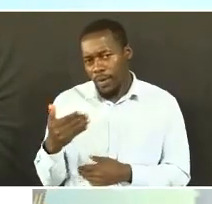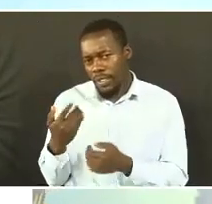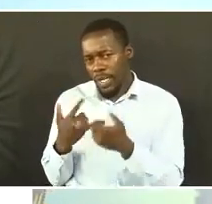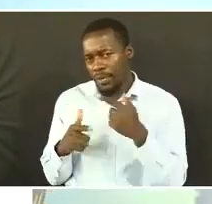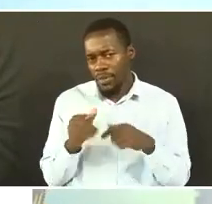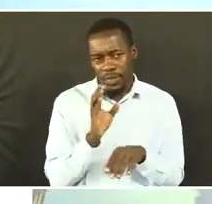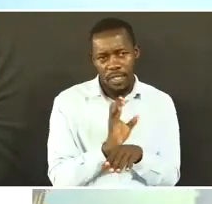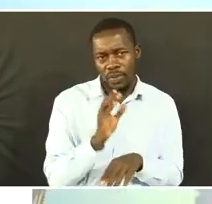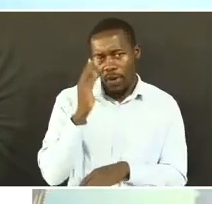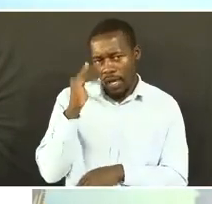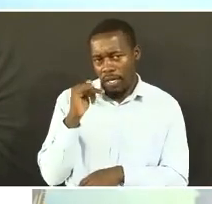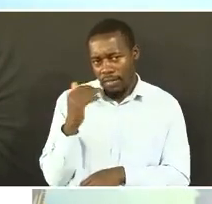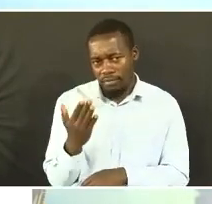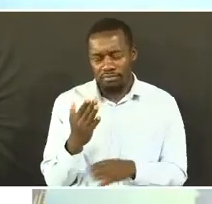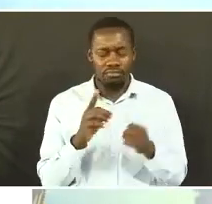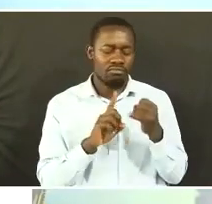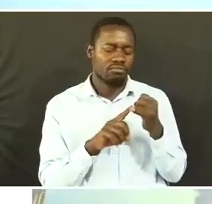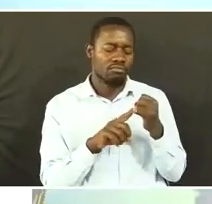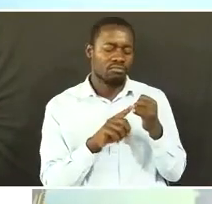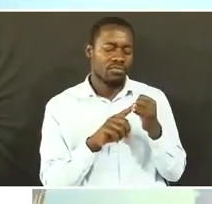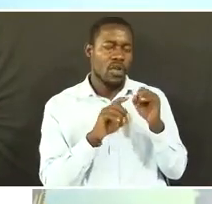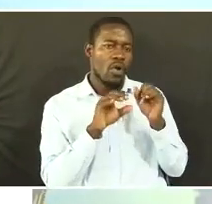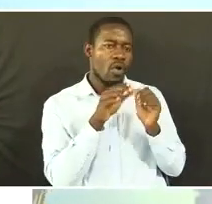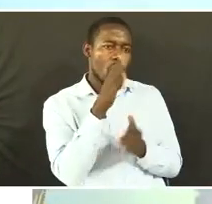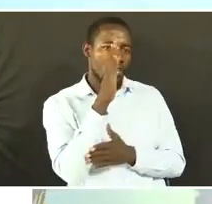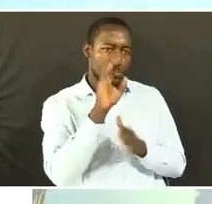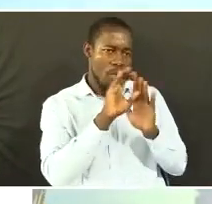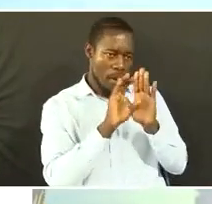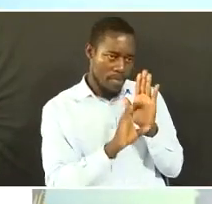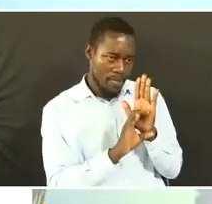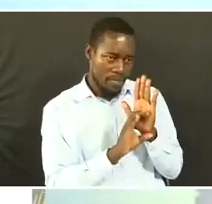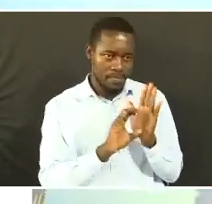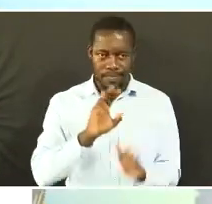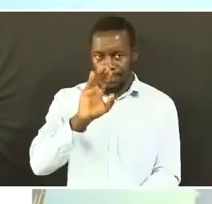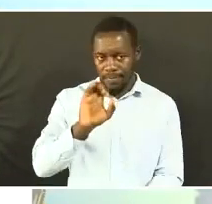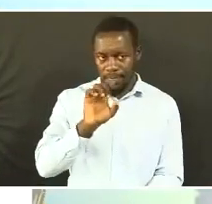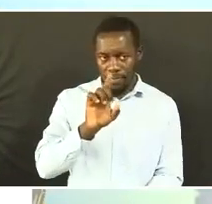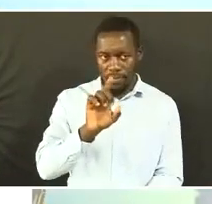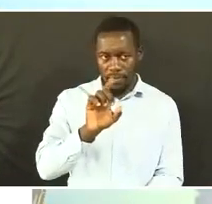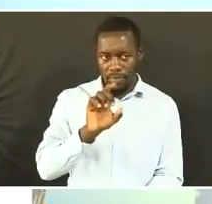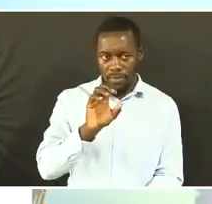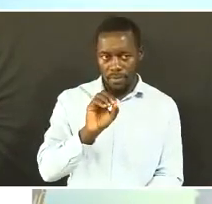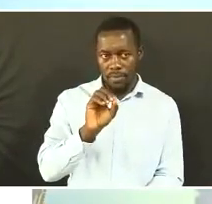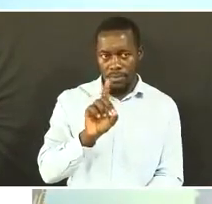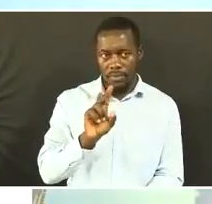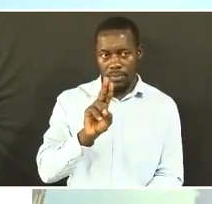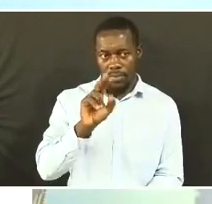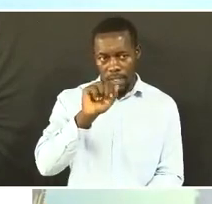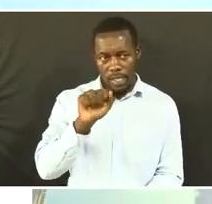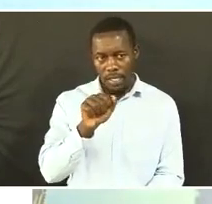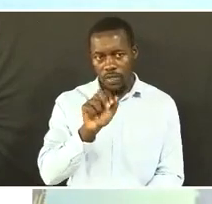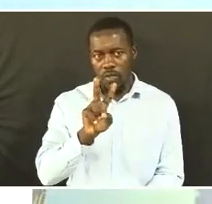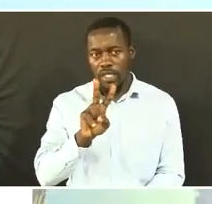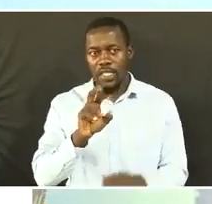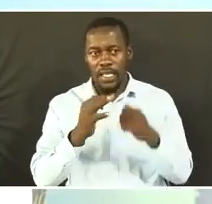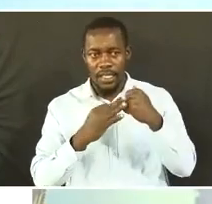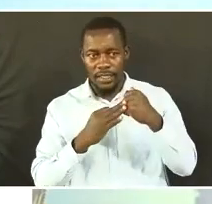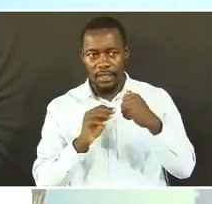God's commandment as Seventh-day Adventists, Exodus 28 to 11, and you know it all too